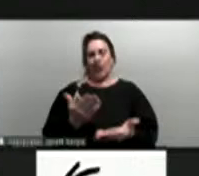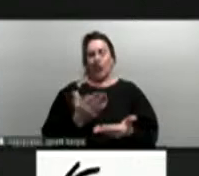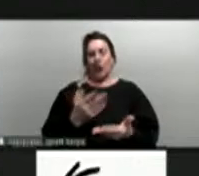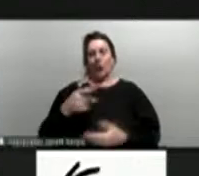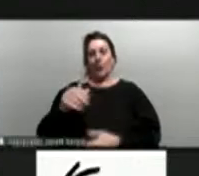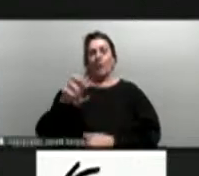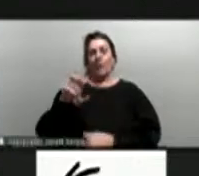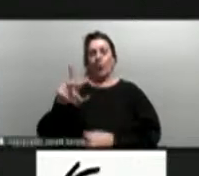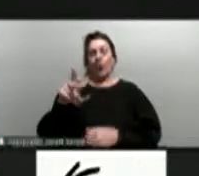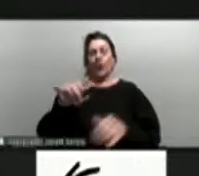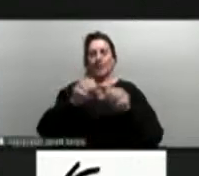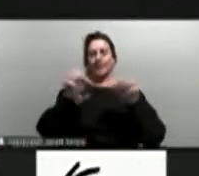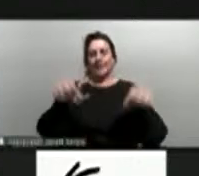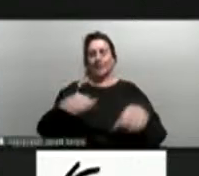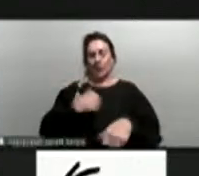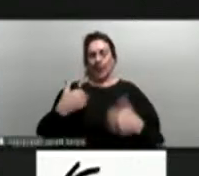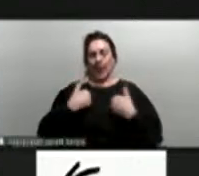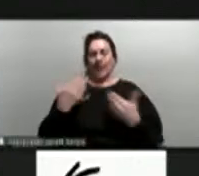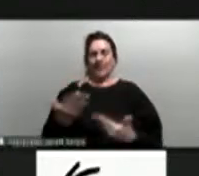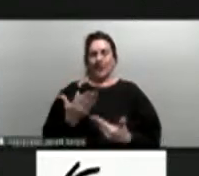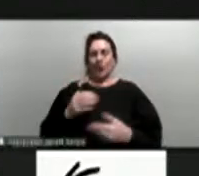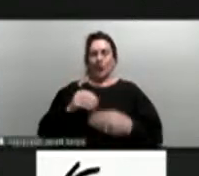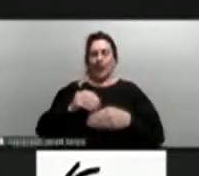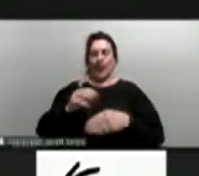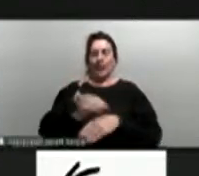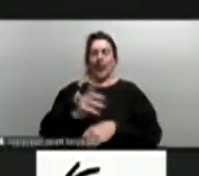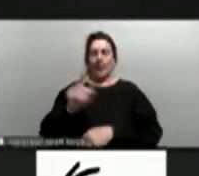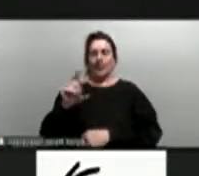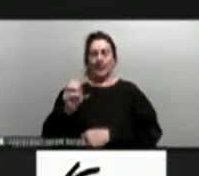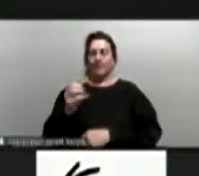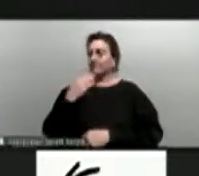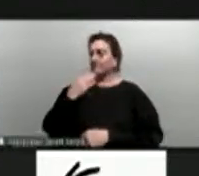have here in Miami-Dade County. Thank you.